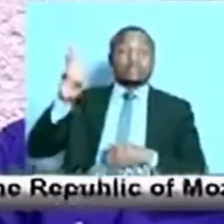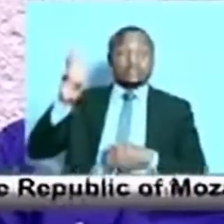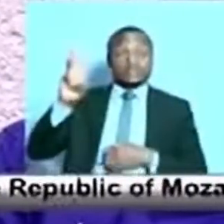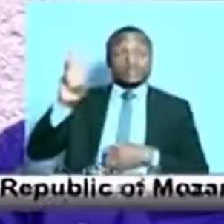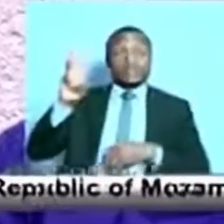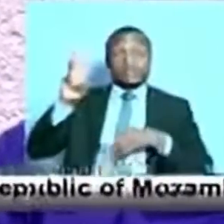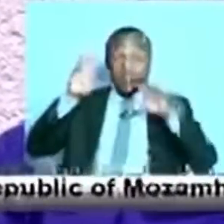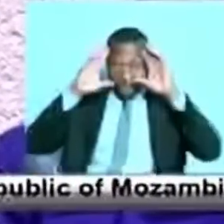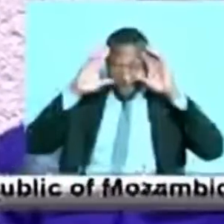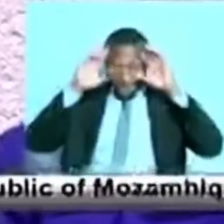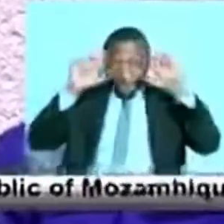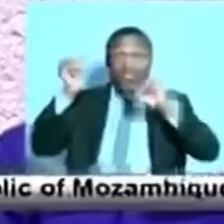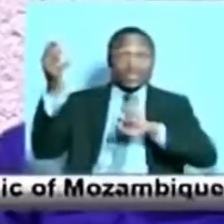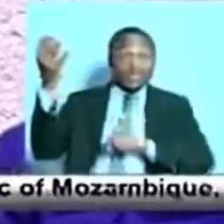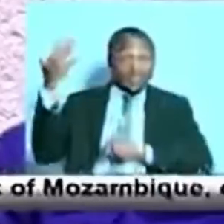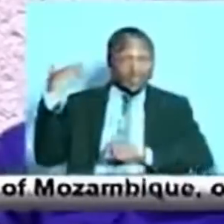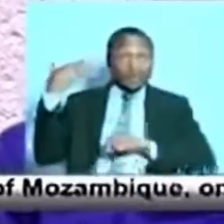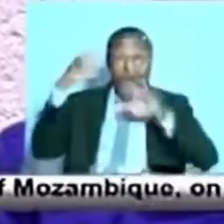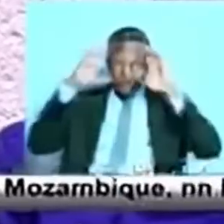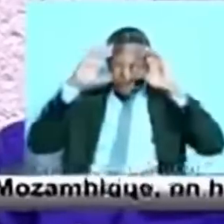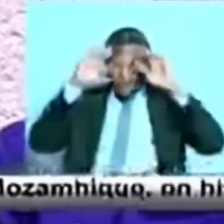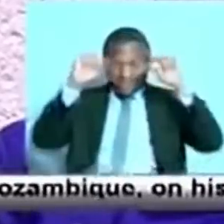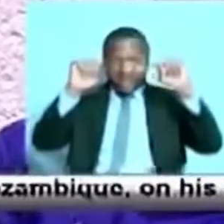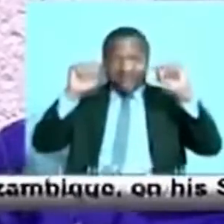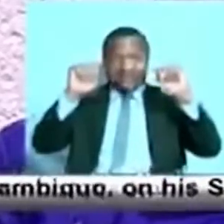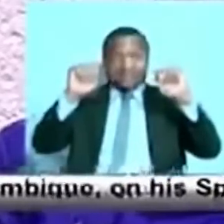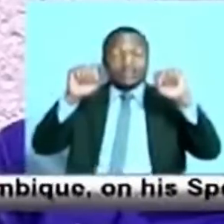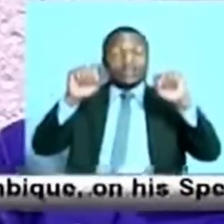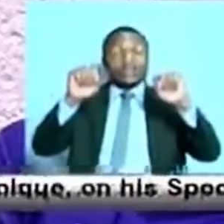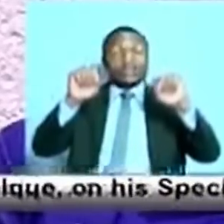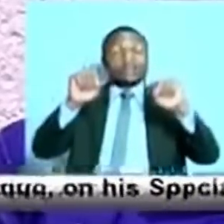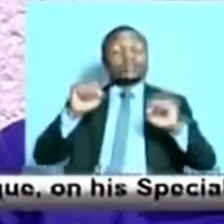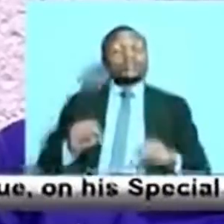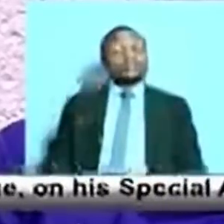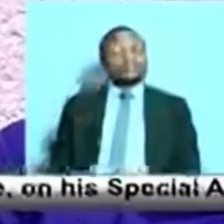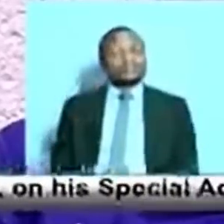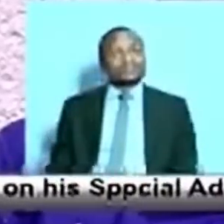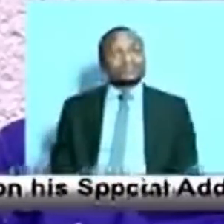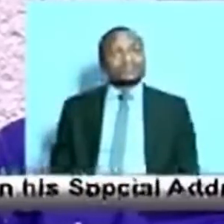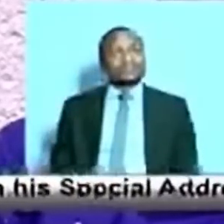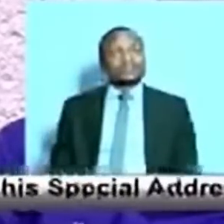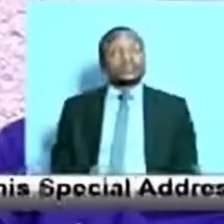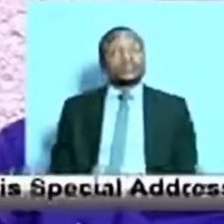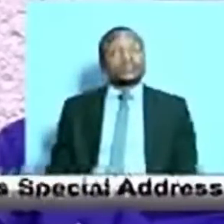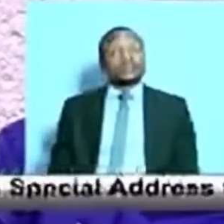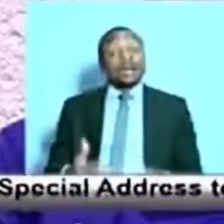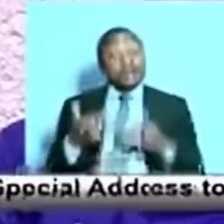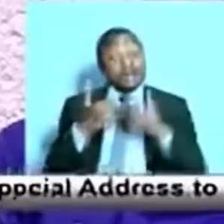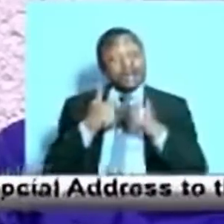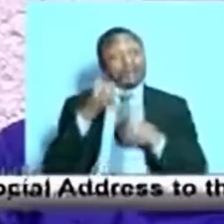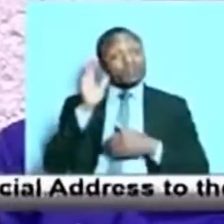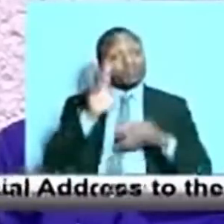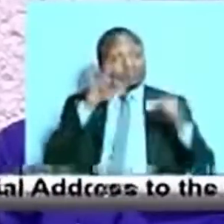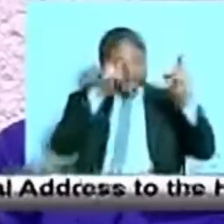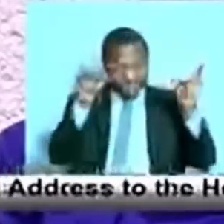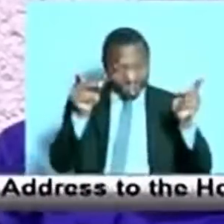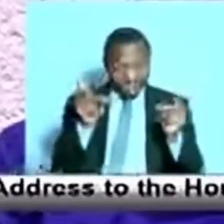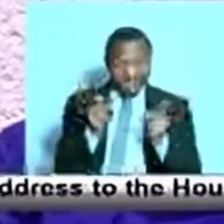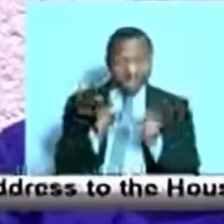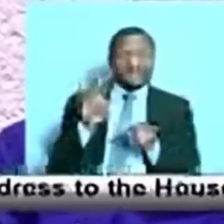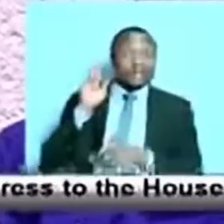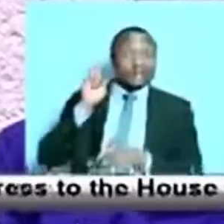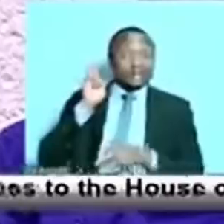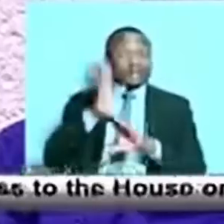president of Zambia, the former president, has been a president. And he holds his own position in the history of the country